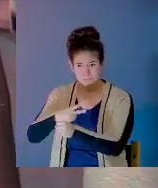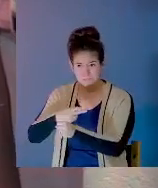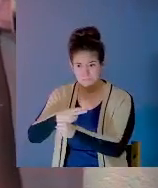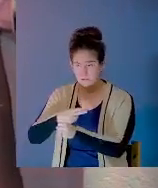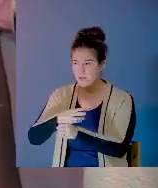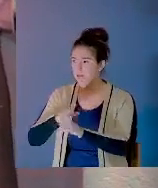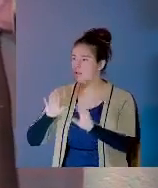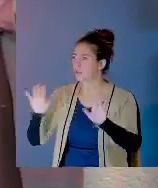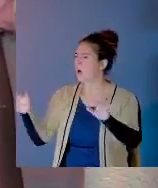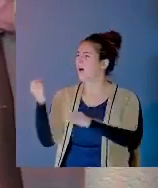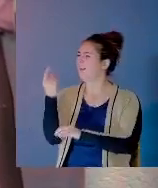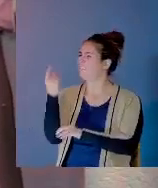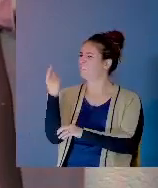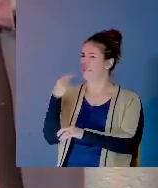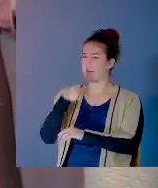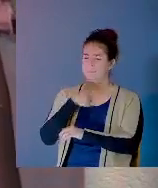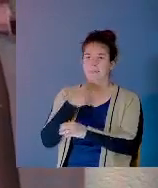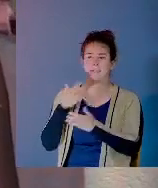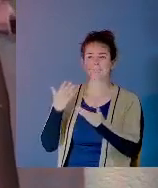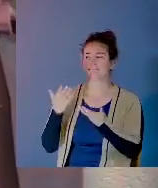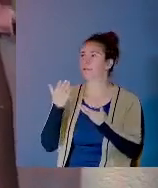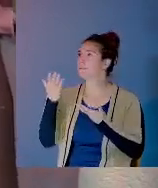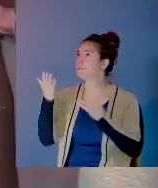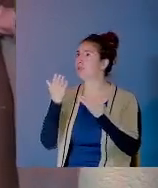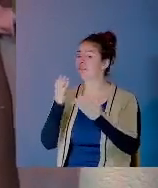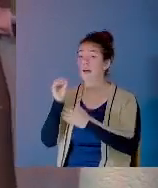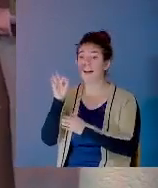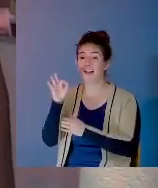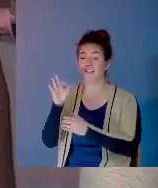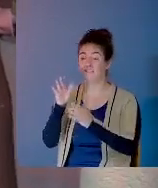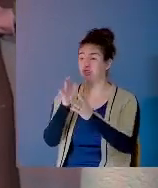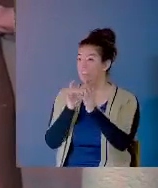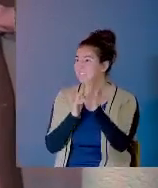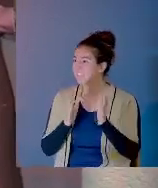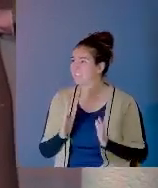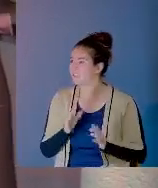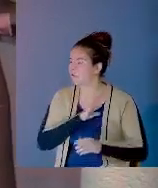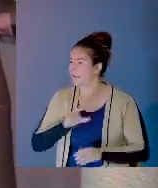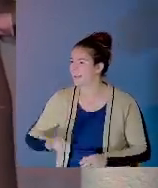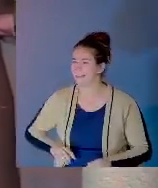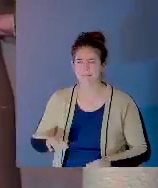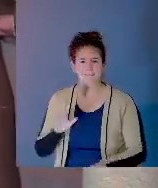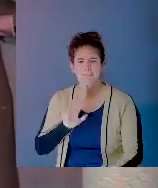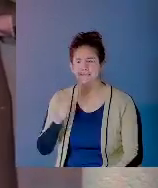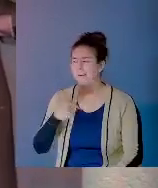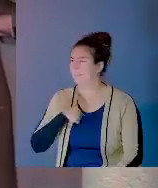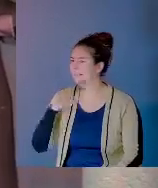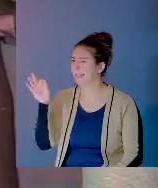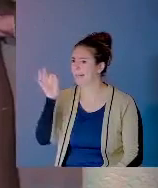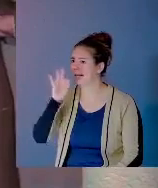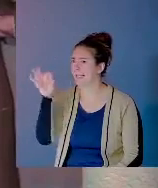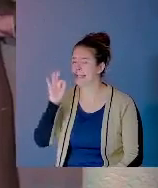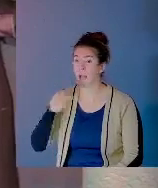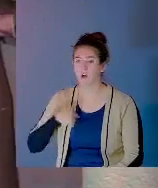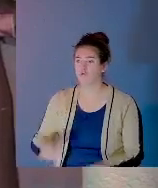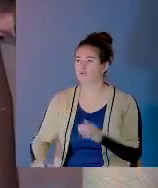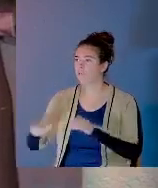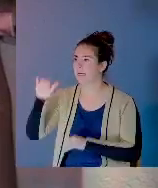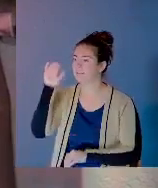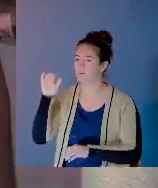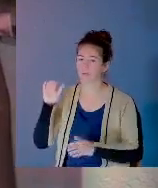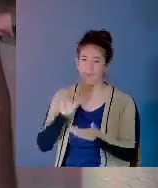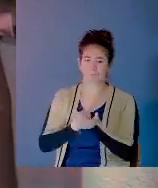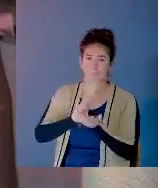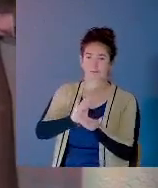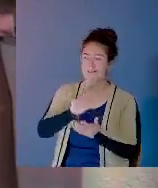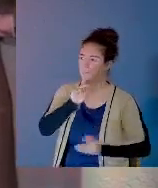Jesus Christ. I was raised by rich folks. And I was suicidal in college and in the Air Force.